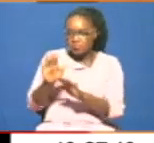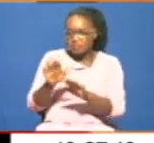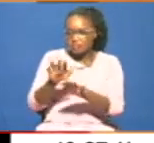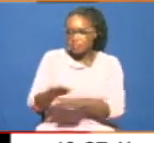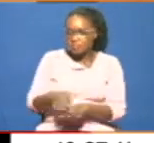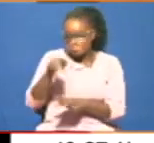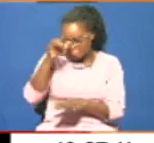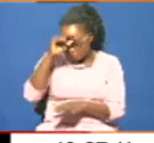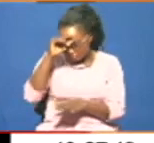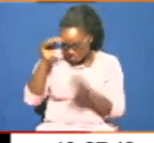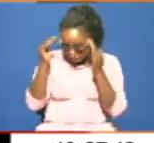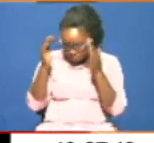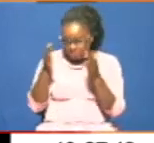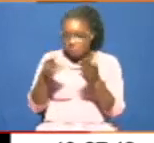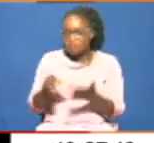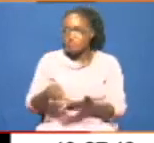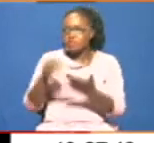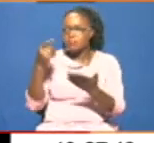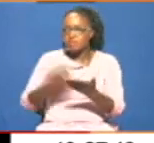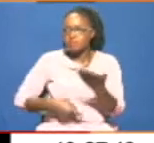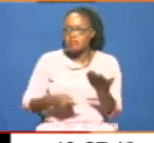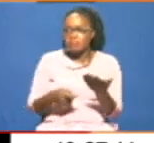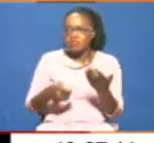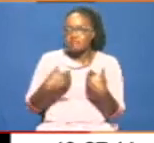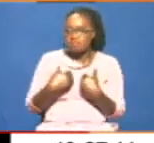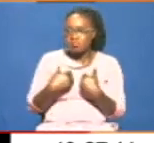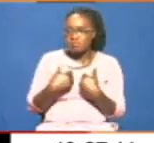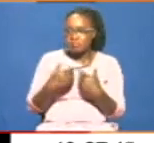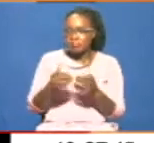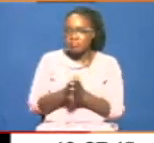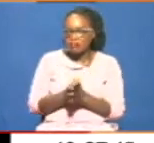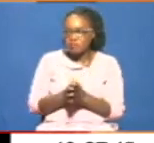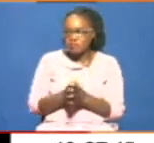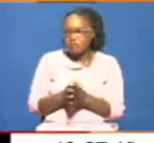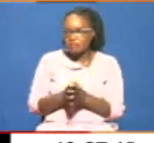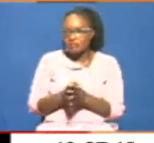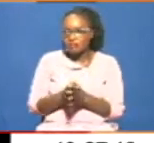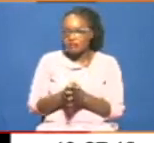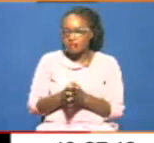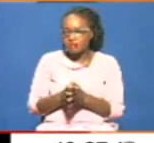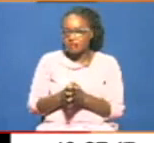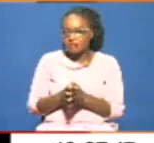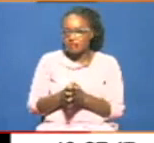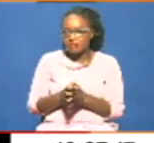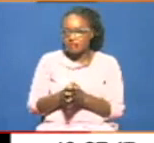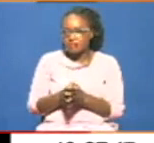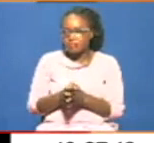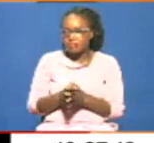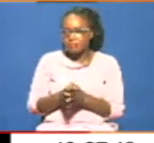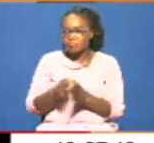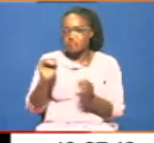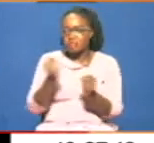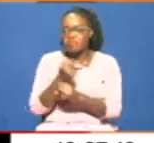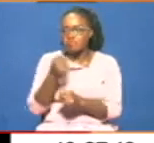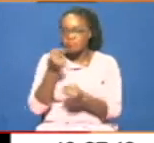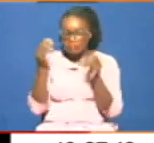from especially the tax regimes that we have. Okay. We cannot in one breath say we are